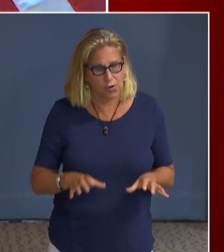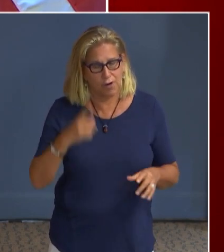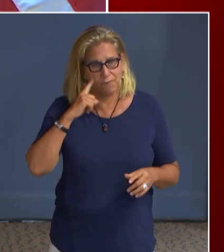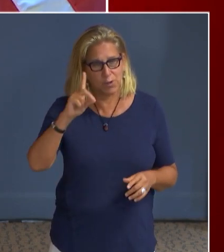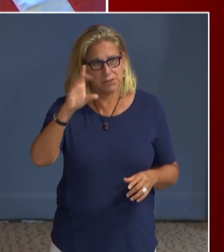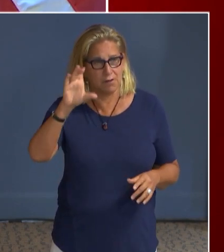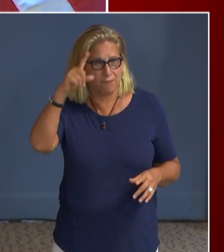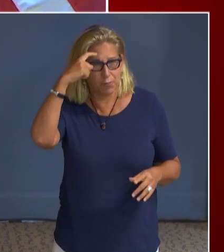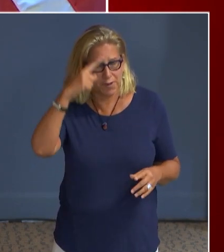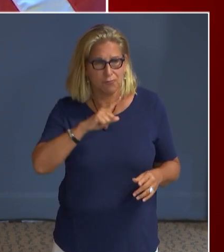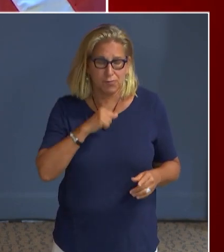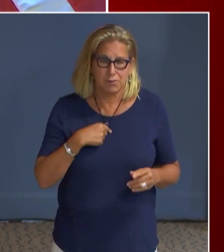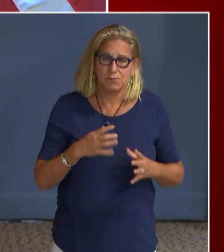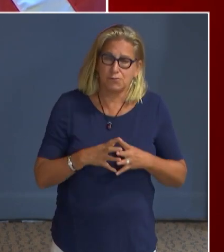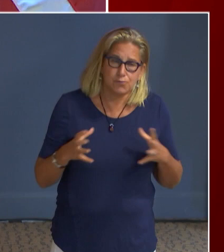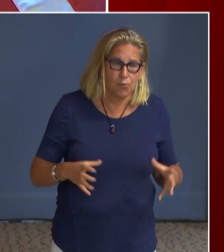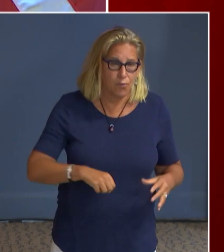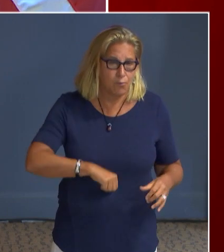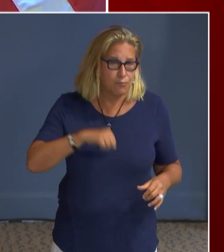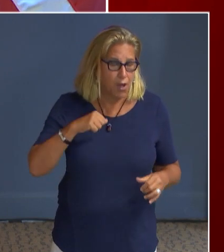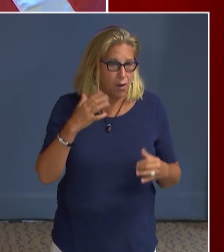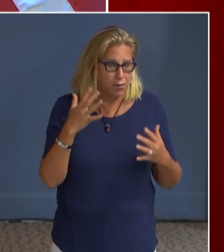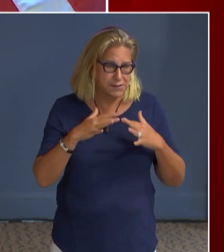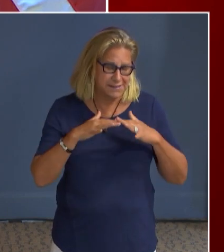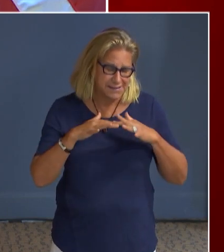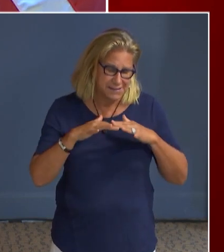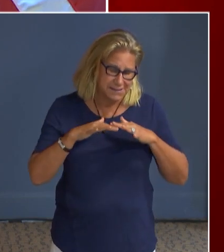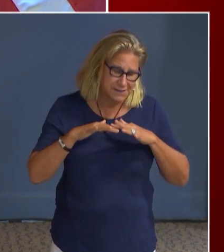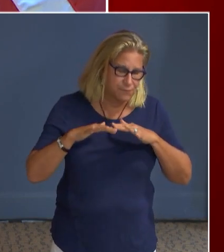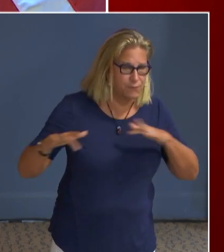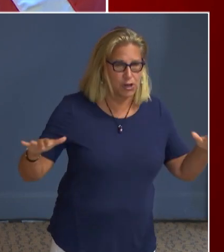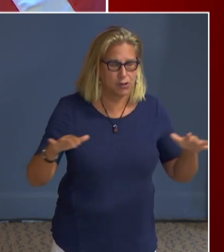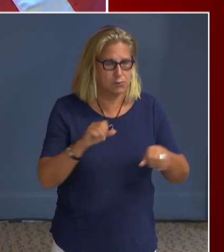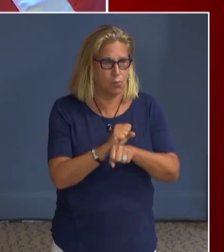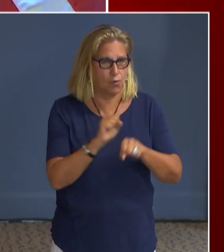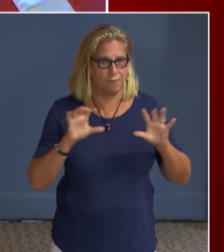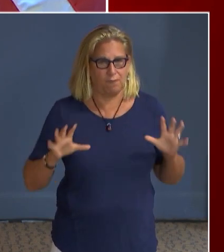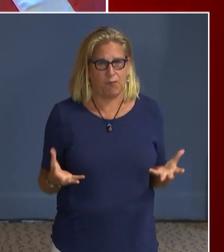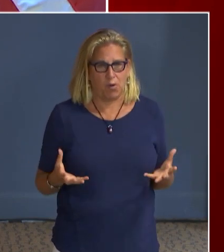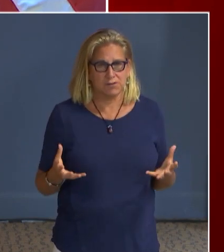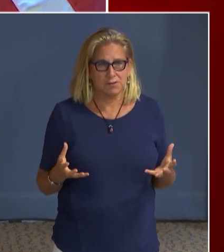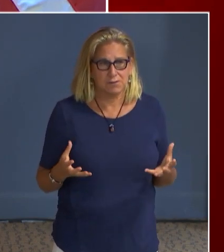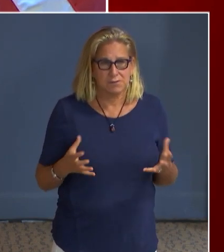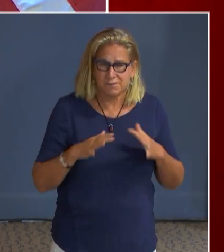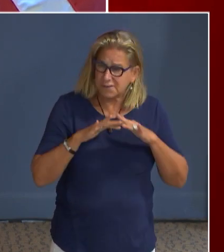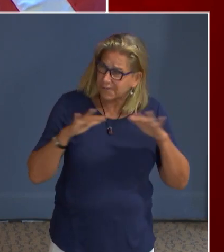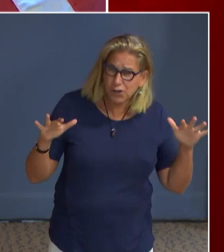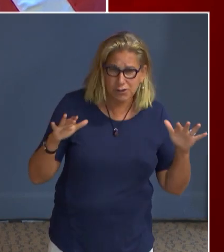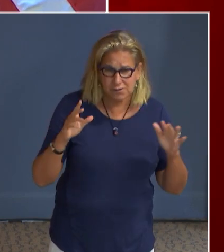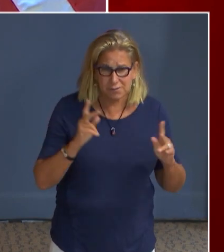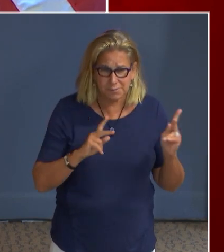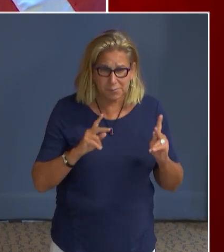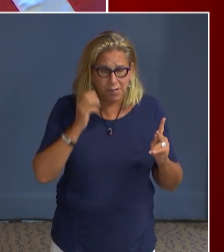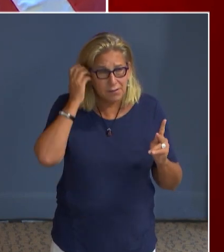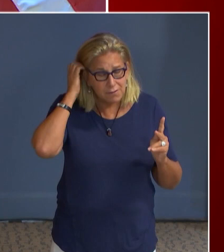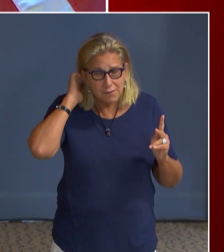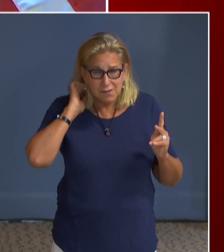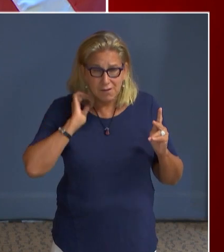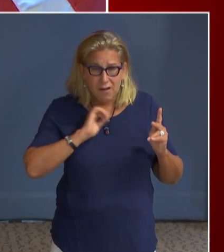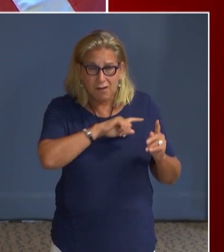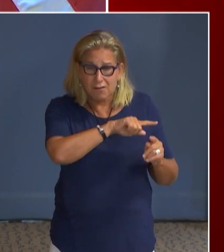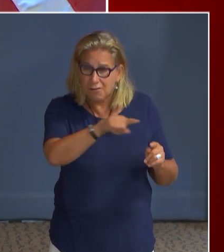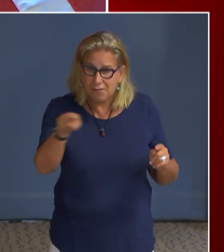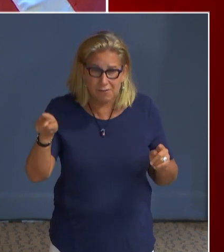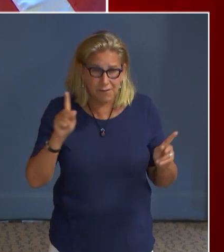on being a diverse workplace. You will remember that throughout all of 2020 and